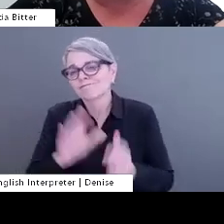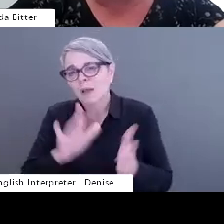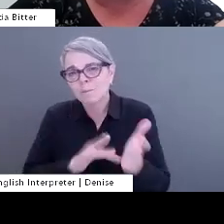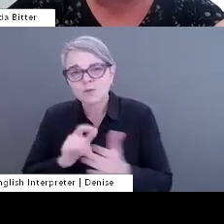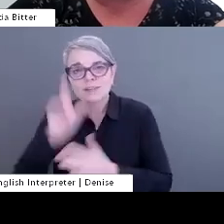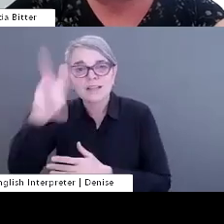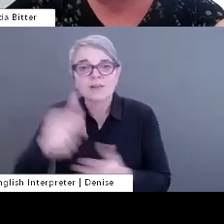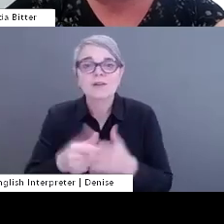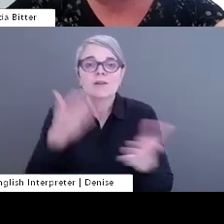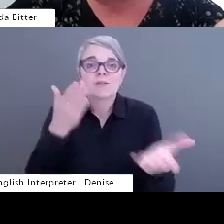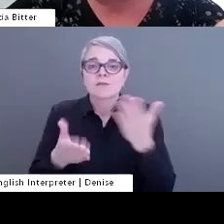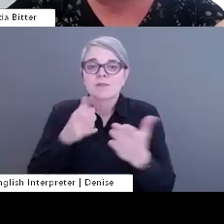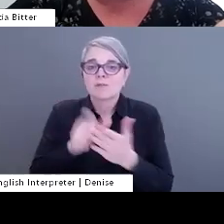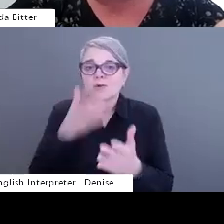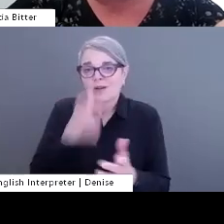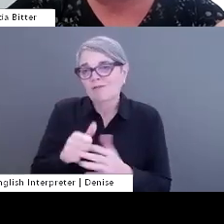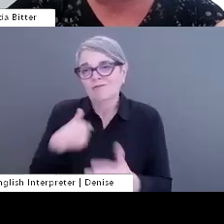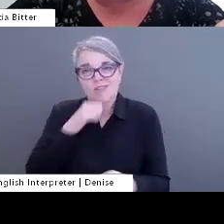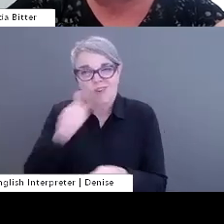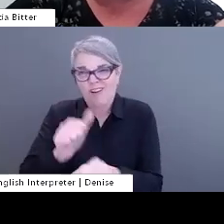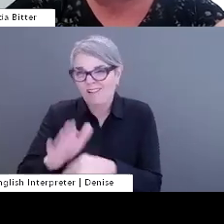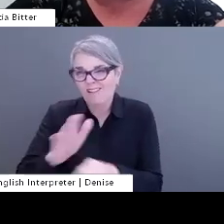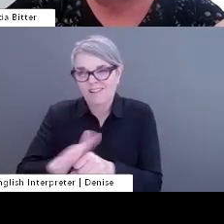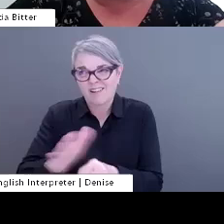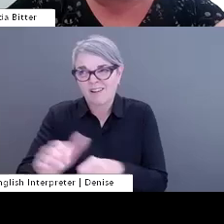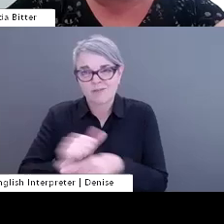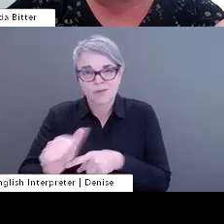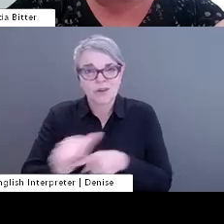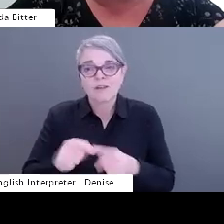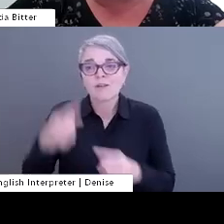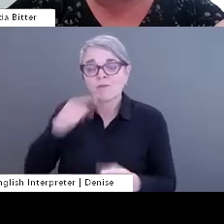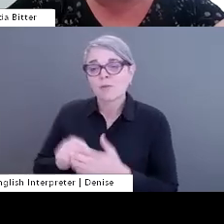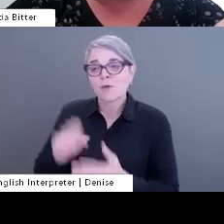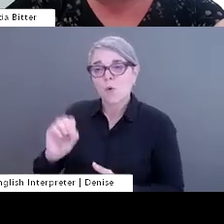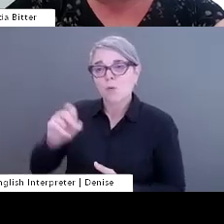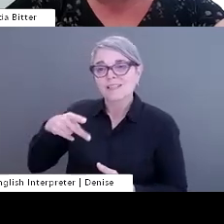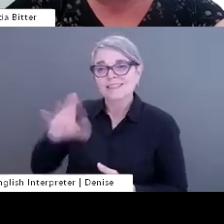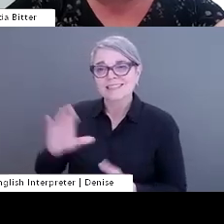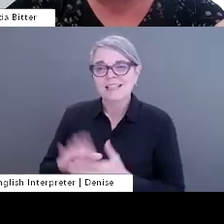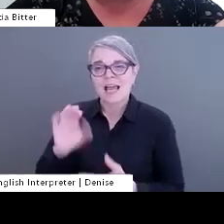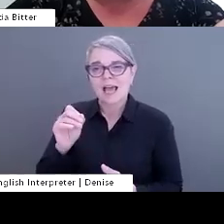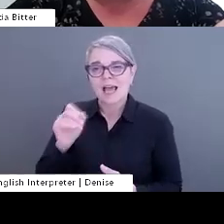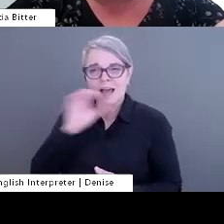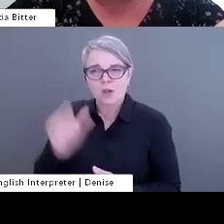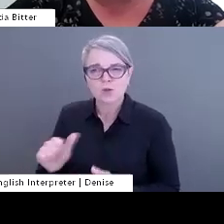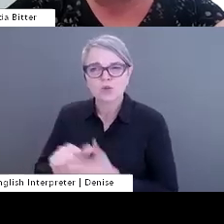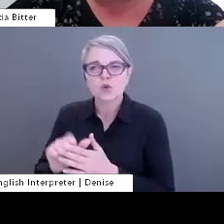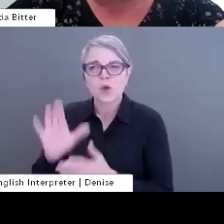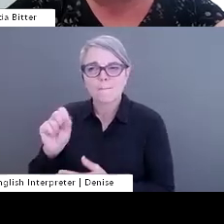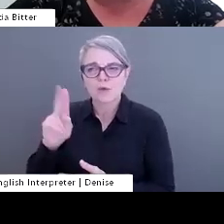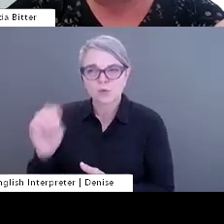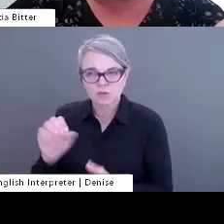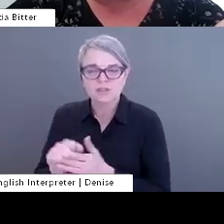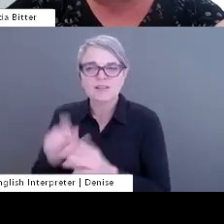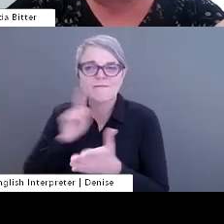law enforcement. So on my end, there's the OPC Elder Abuse Investigative course. That's kind of the standard,